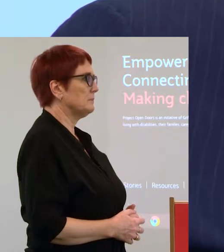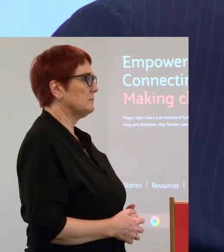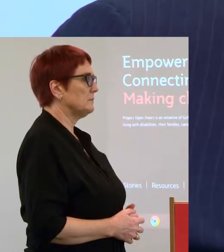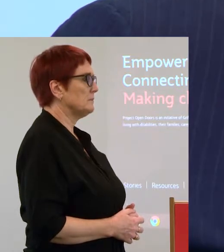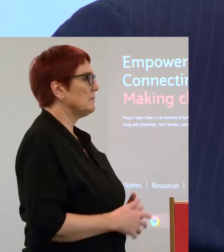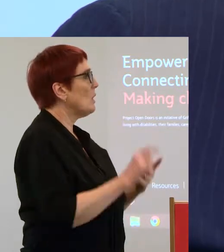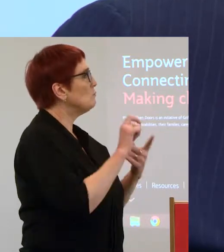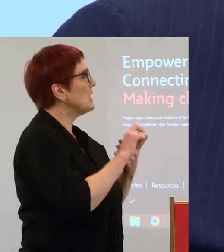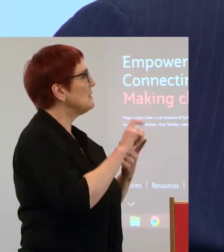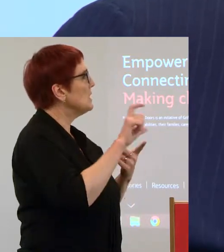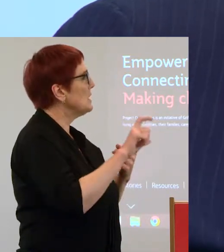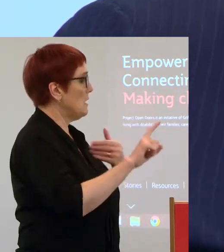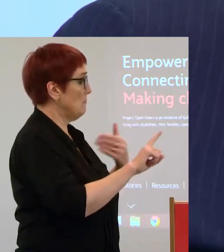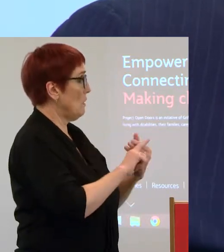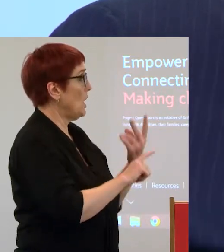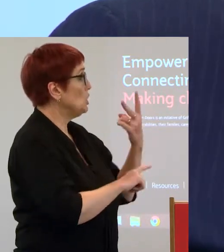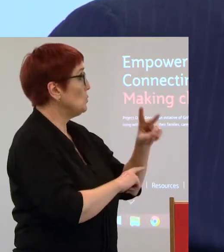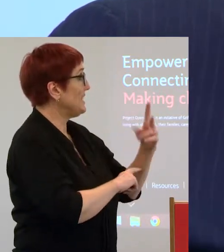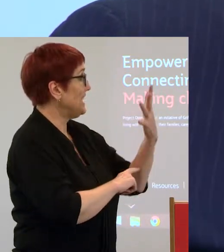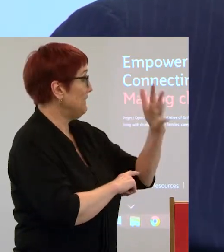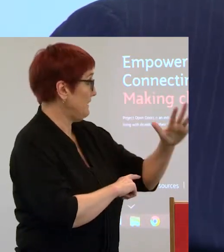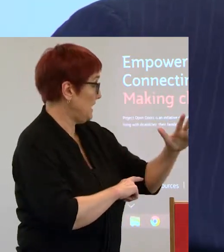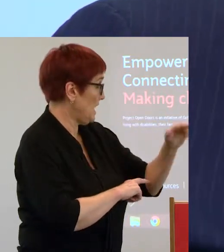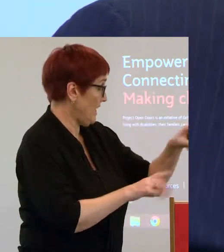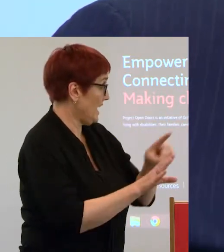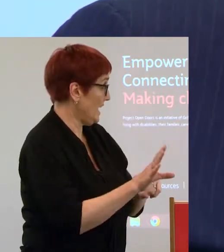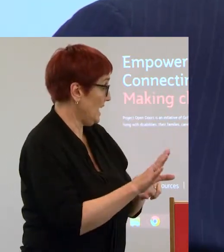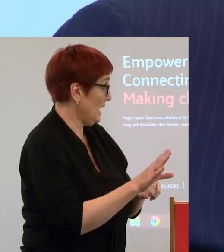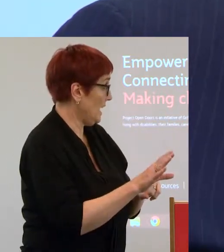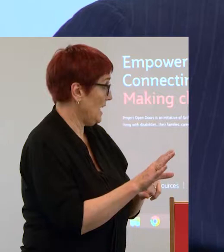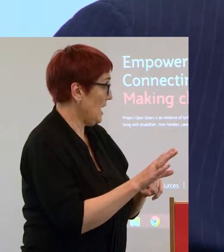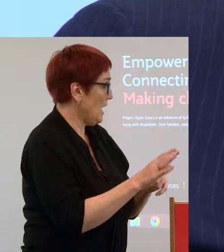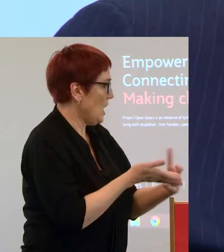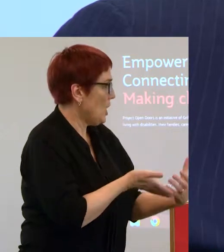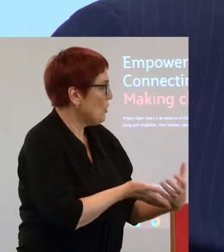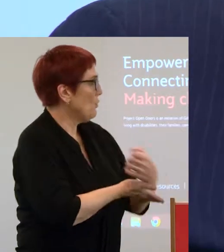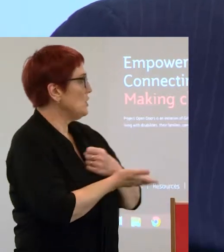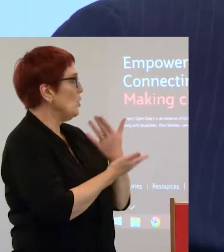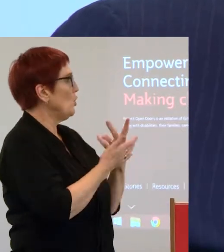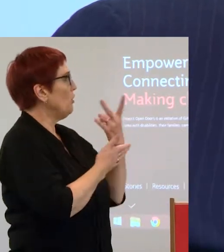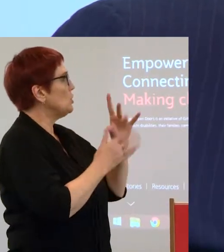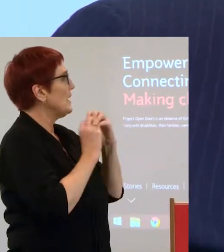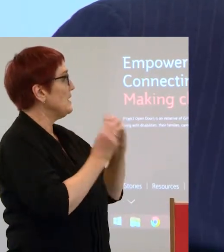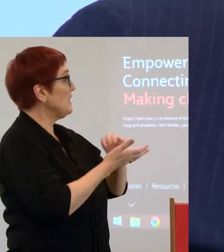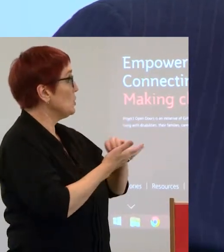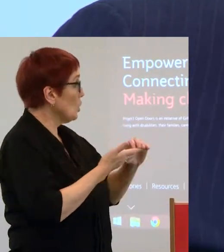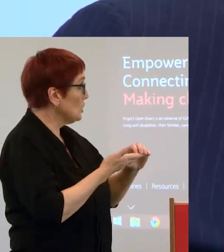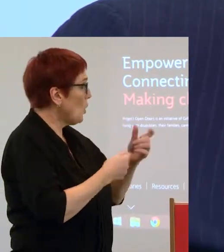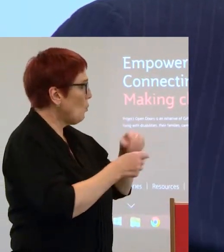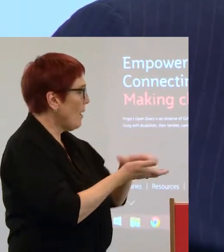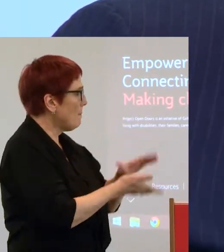said that by the year 2050, the return on the $20 billion would be $50